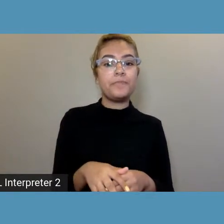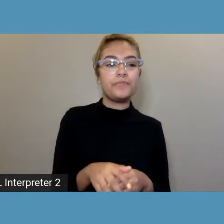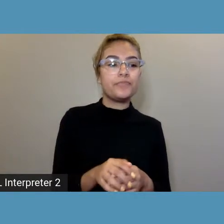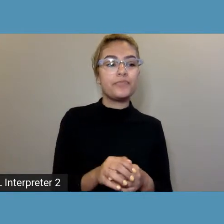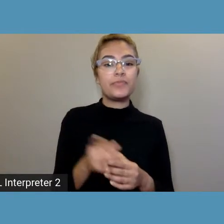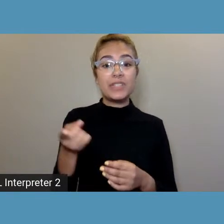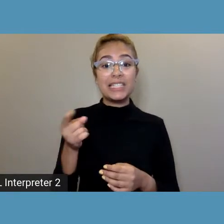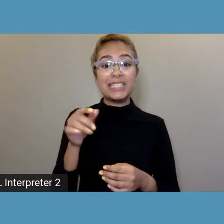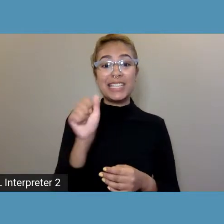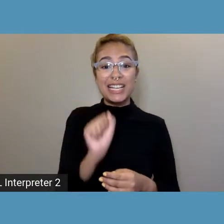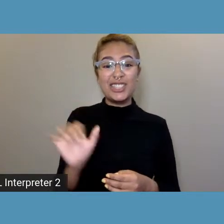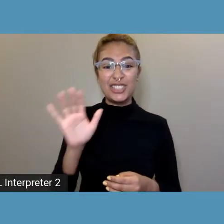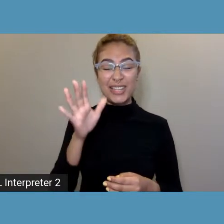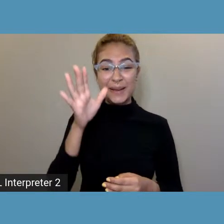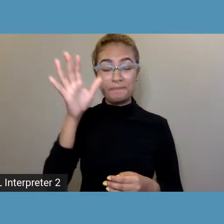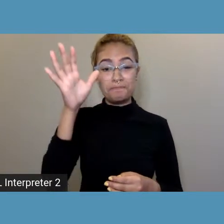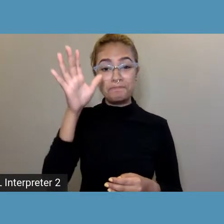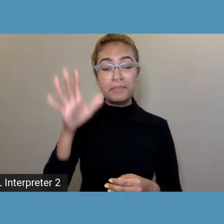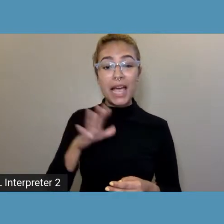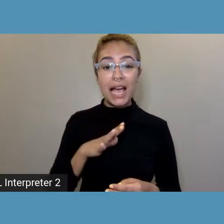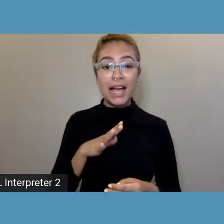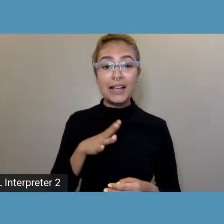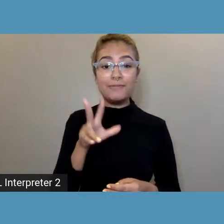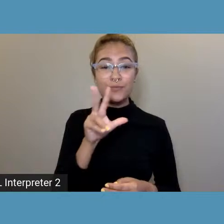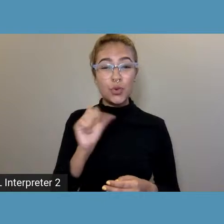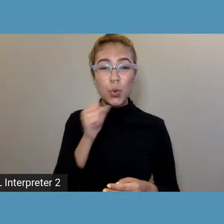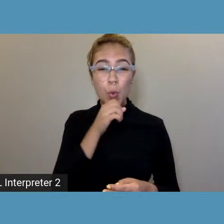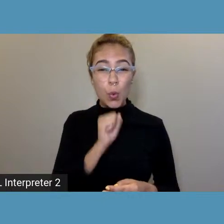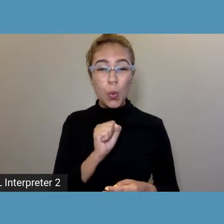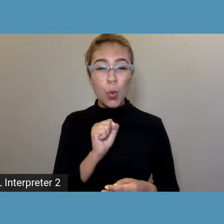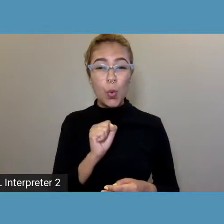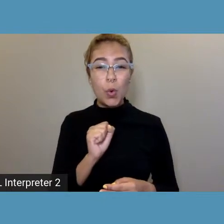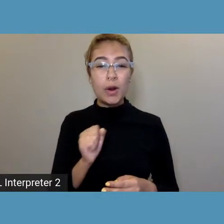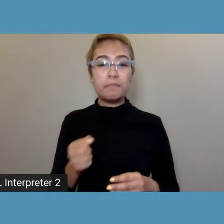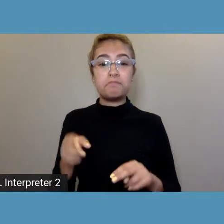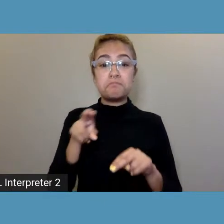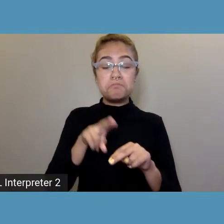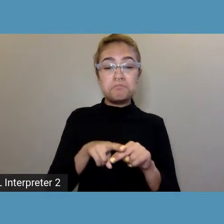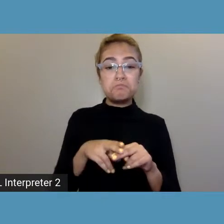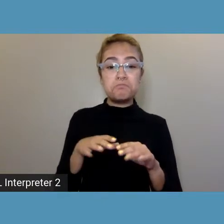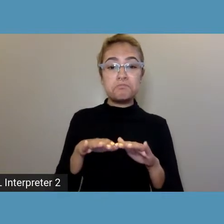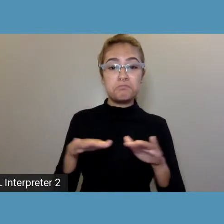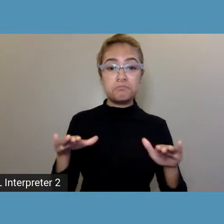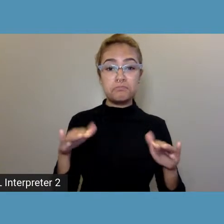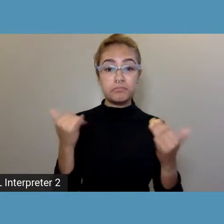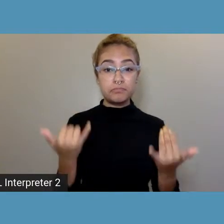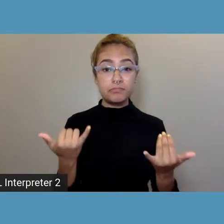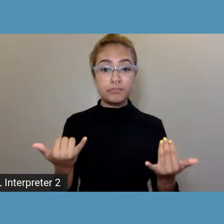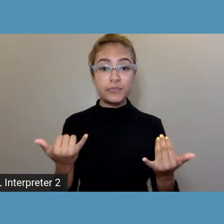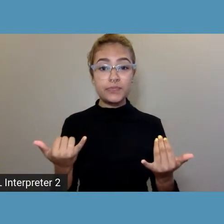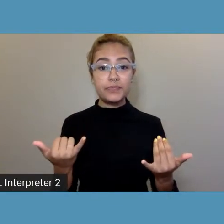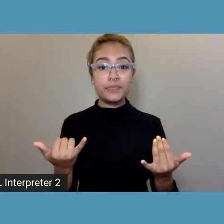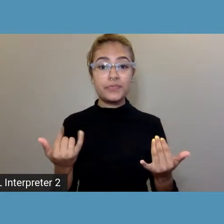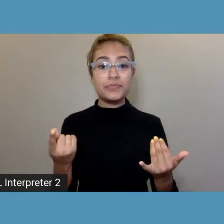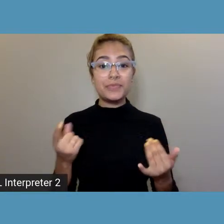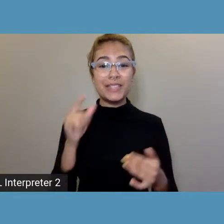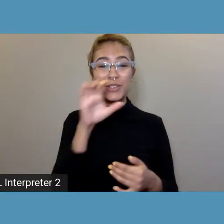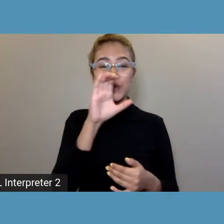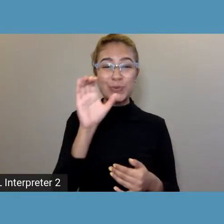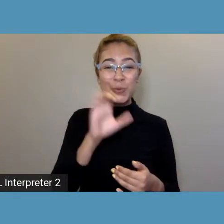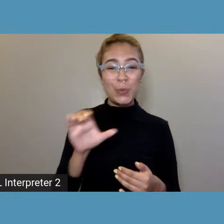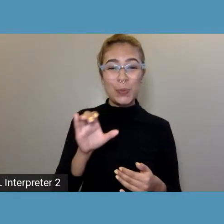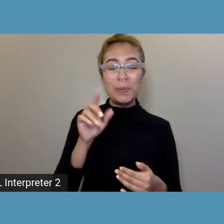in his 30s. I am situated right now in what I lovingly call my Zoom throne.